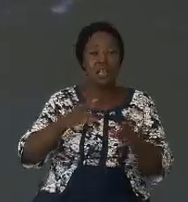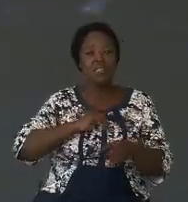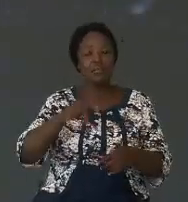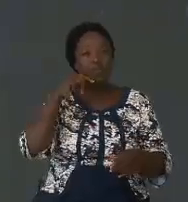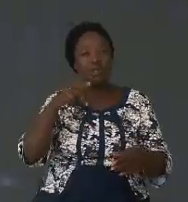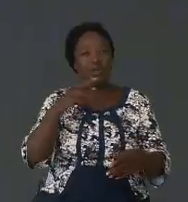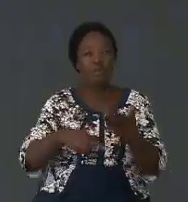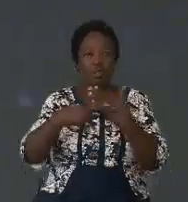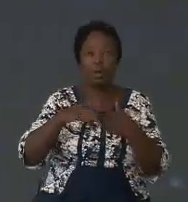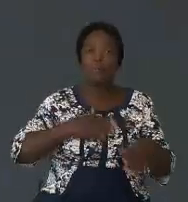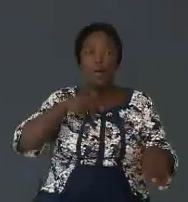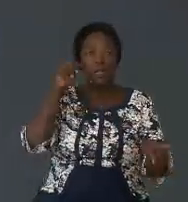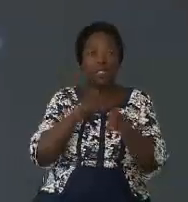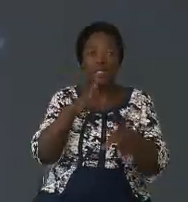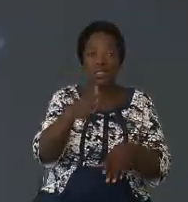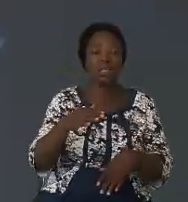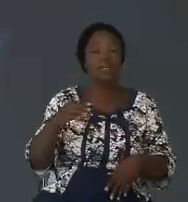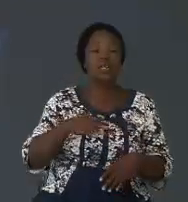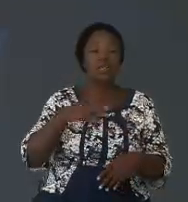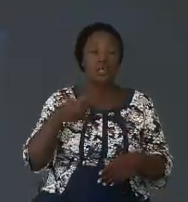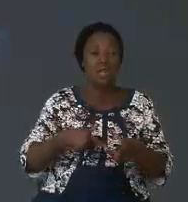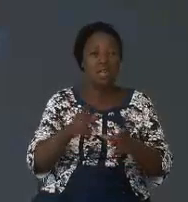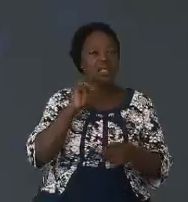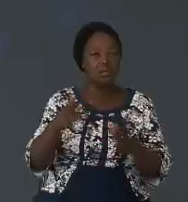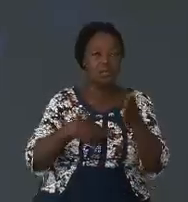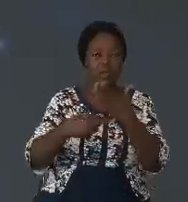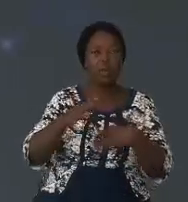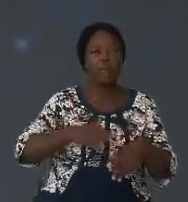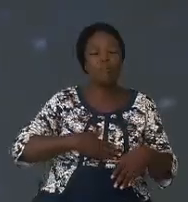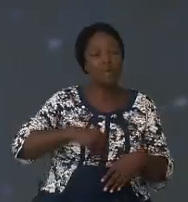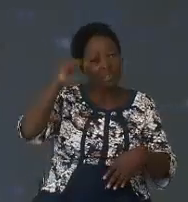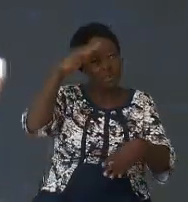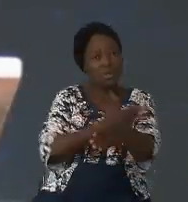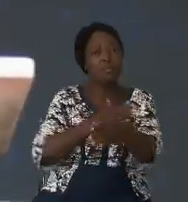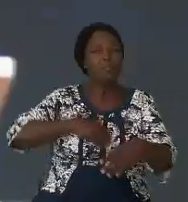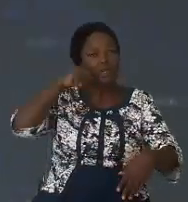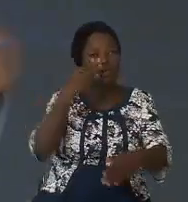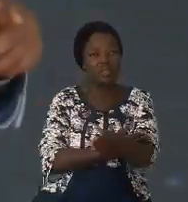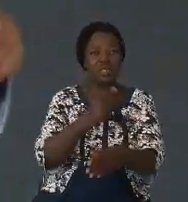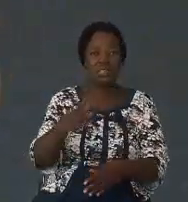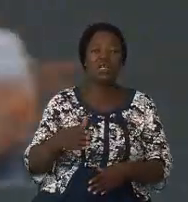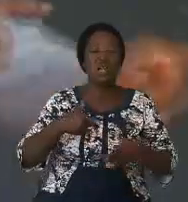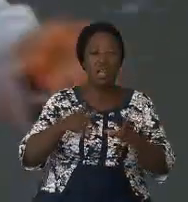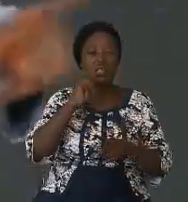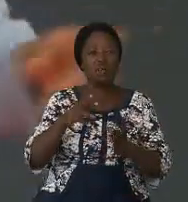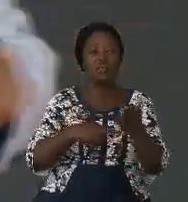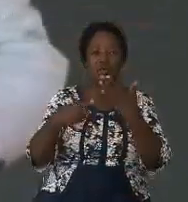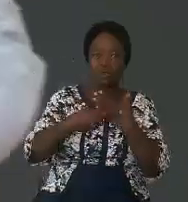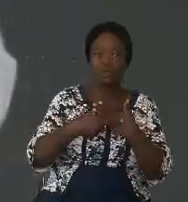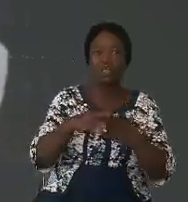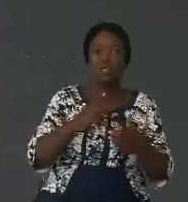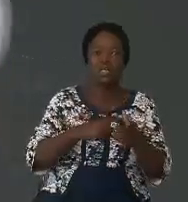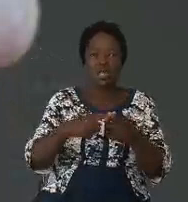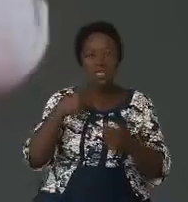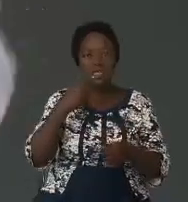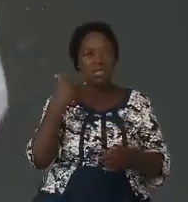him return. My brother there, let him return. My sister there, let him return. My son, my daughter there, return, return.